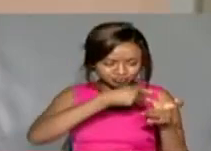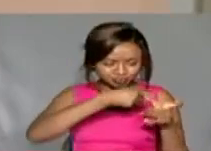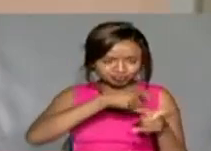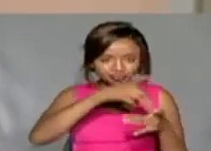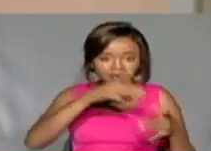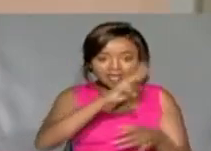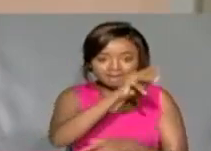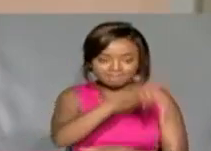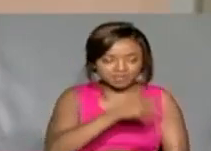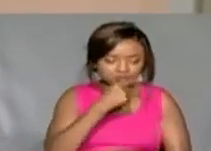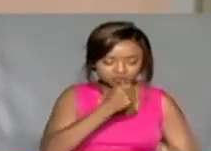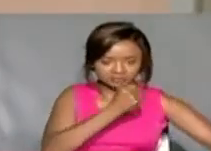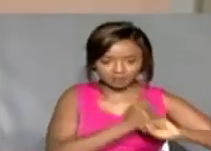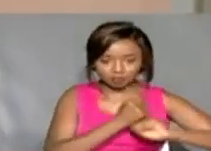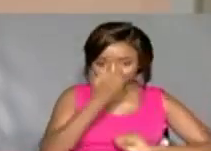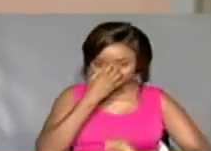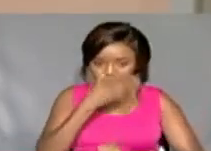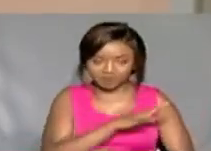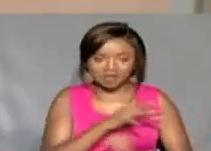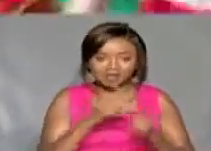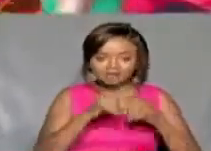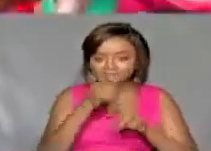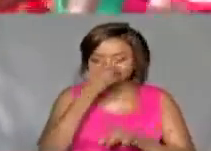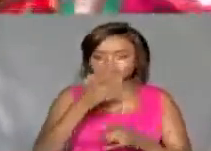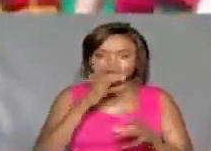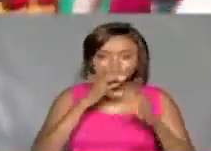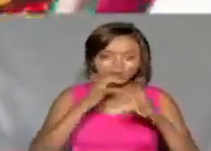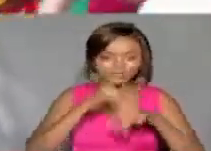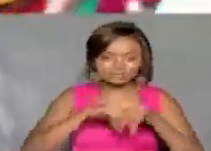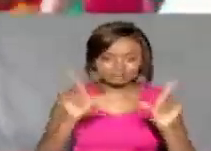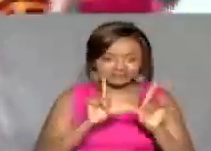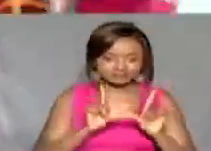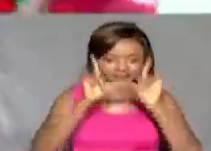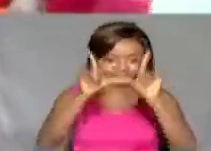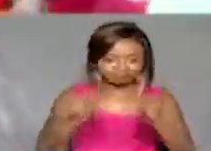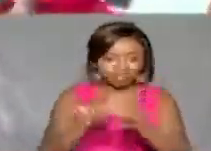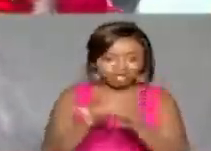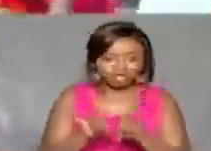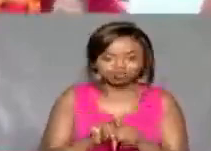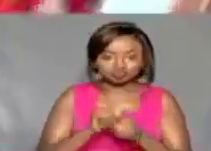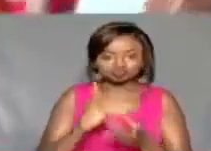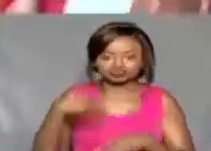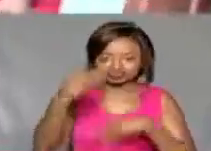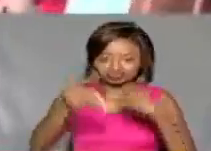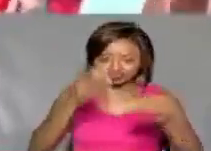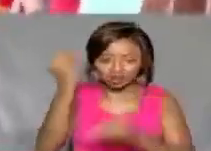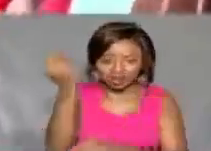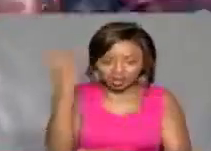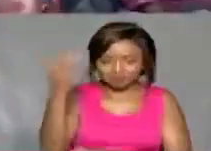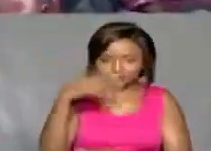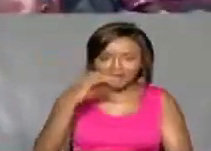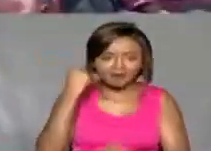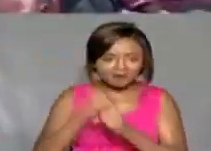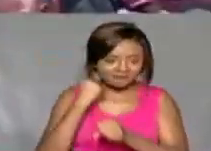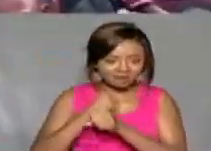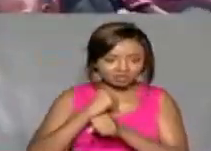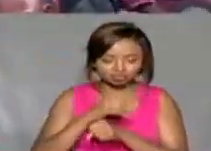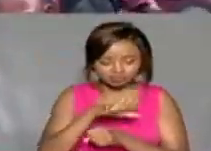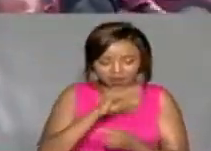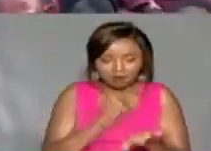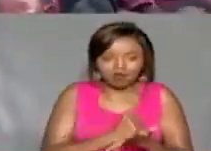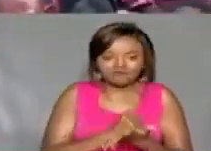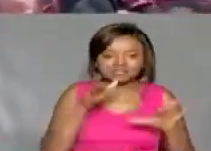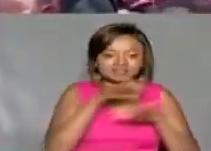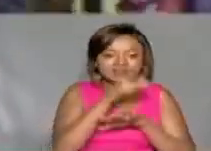who spoke in Nandi County during the issuance of title deeds and commissioning of ambulances, said he was exercising functions of his office as